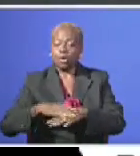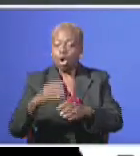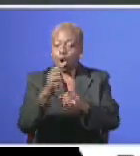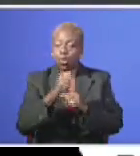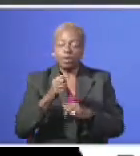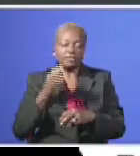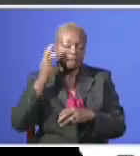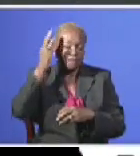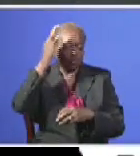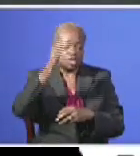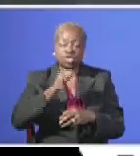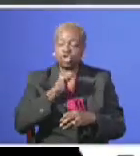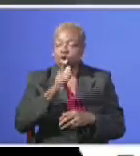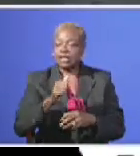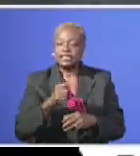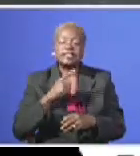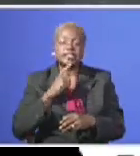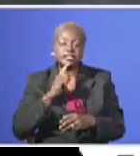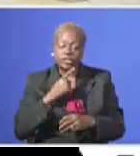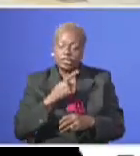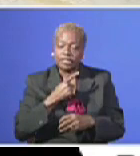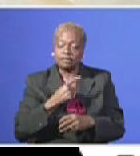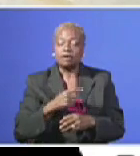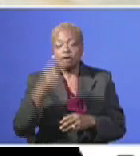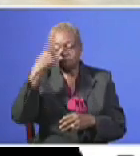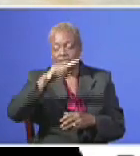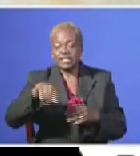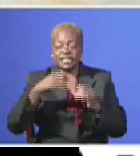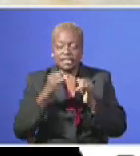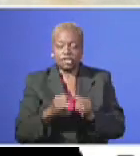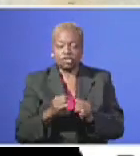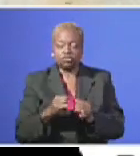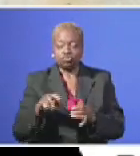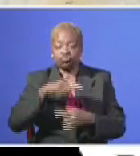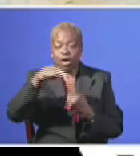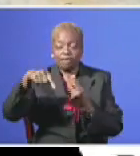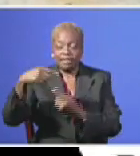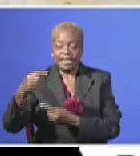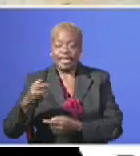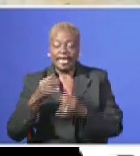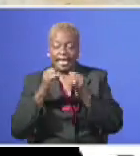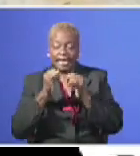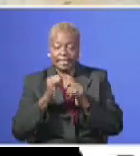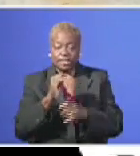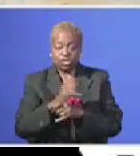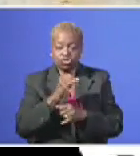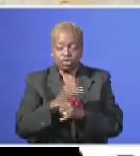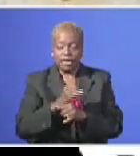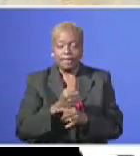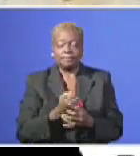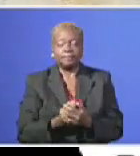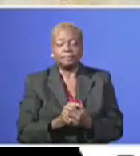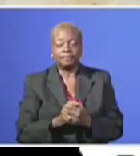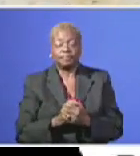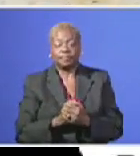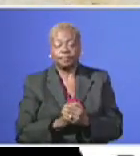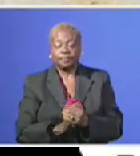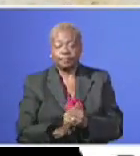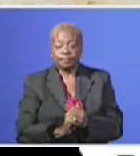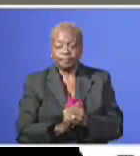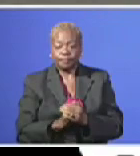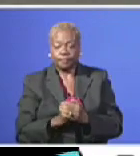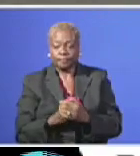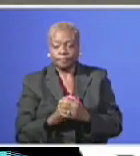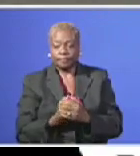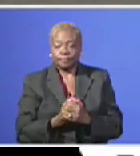airline industry. Along with the smaller carriers, Bahamas Air's flights into the islands will also be grounded as of today. Cleopatra